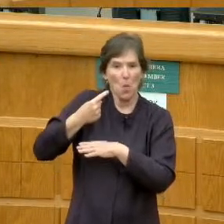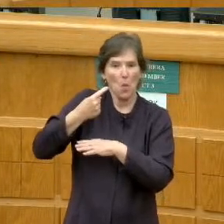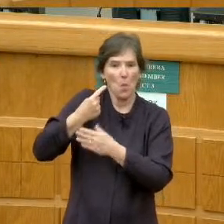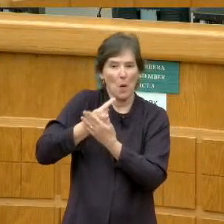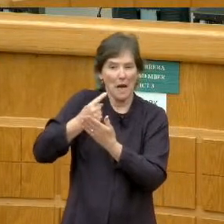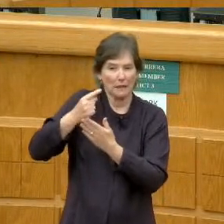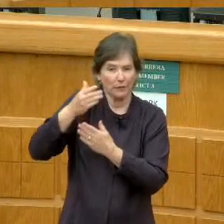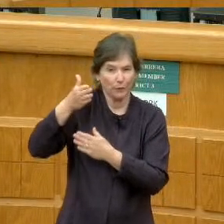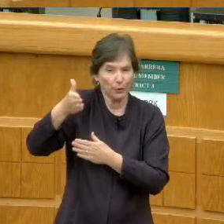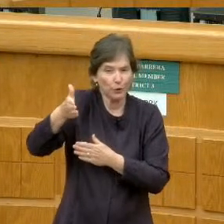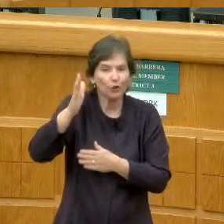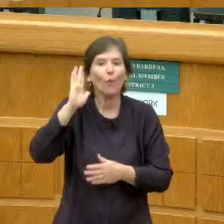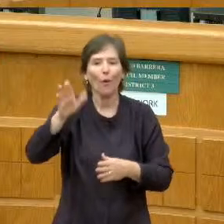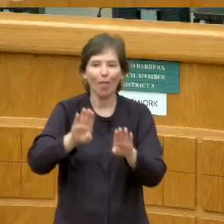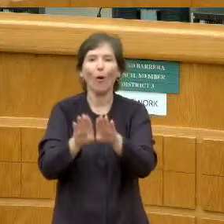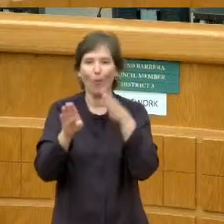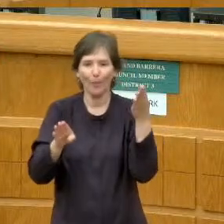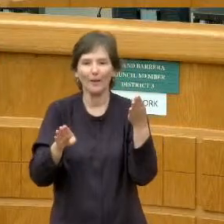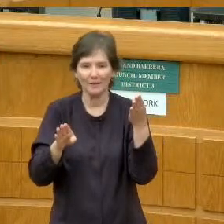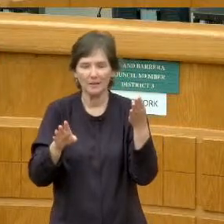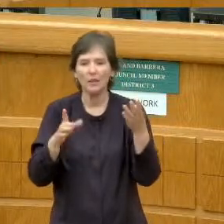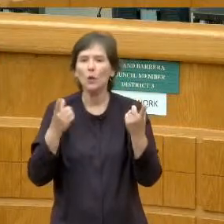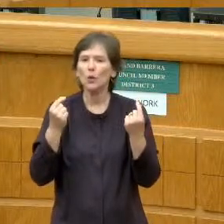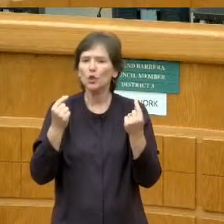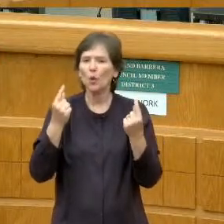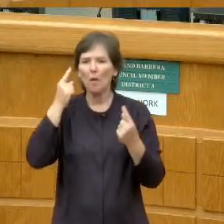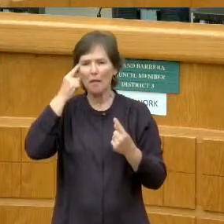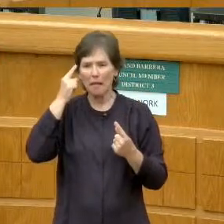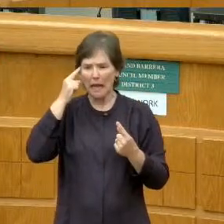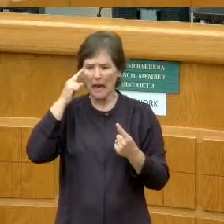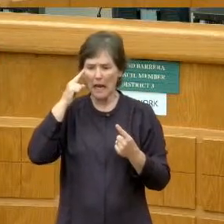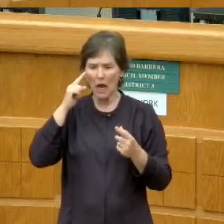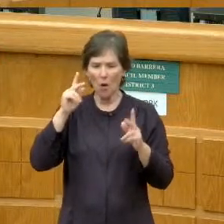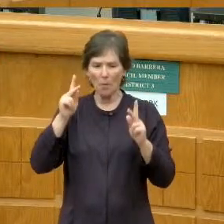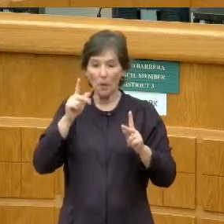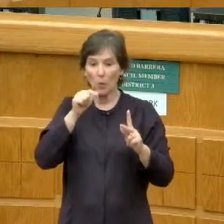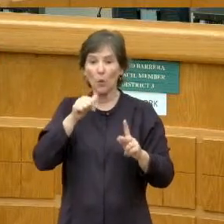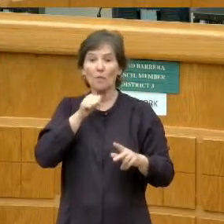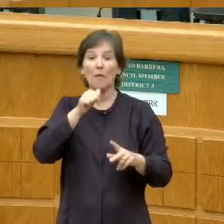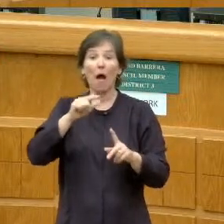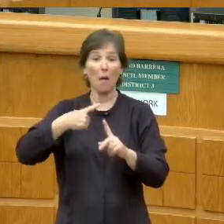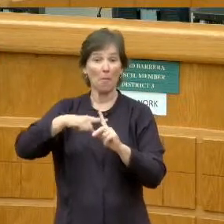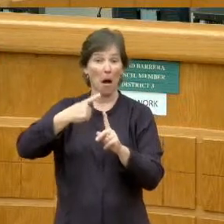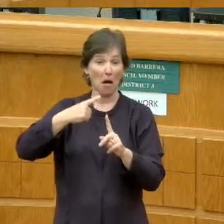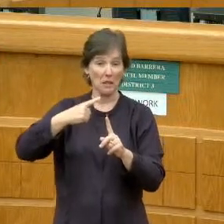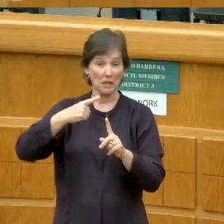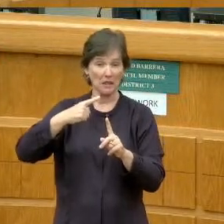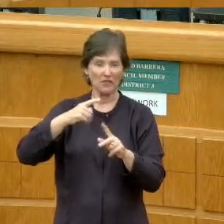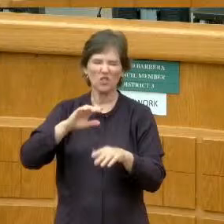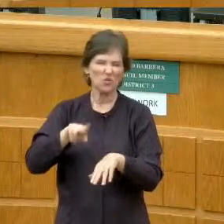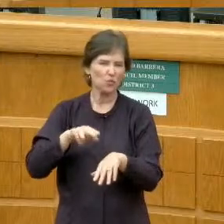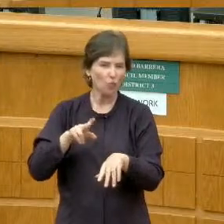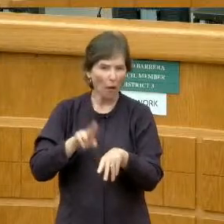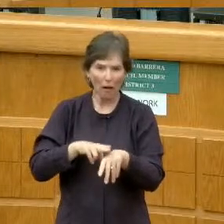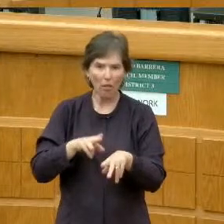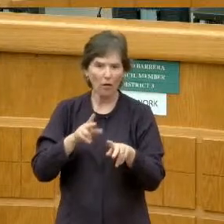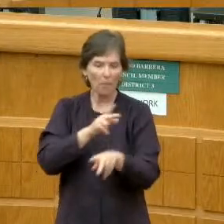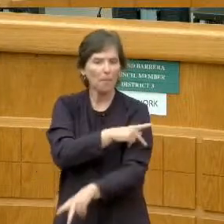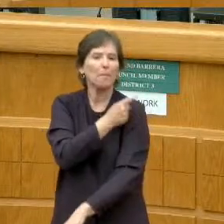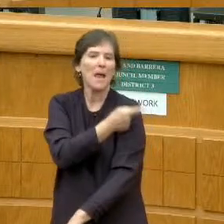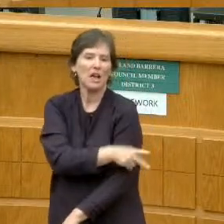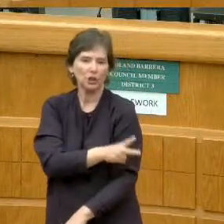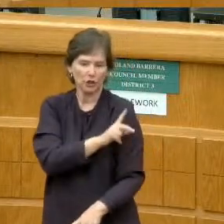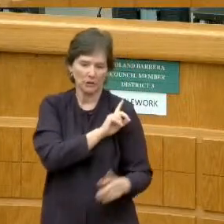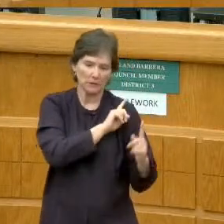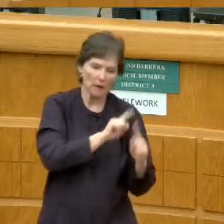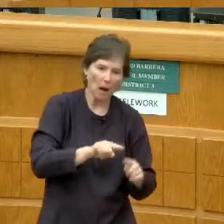going to actually do what we think is a run-through with no COVID patients, just regular patients to test our